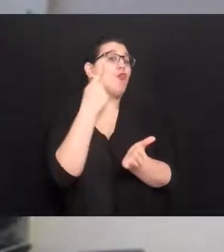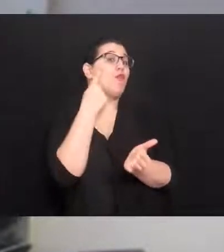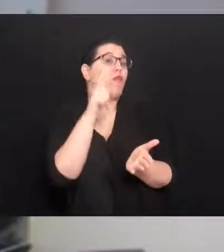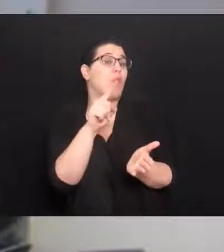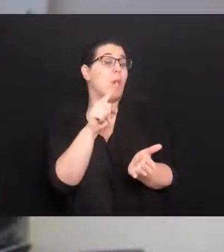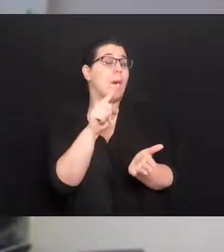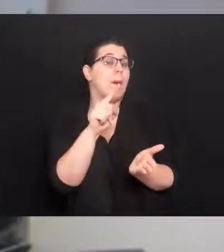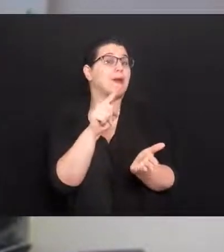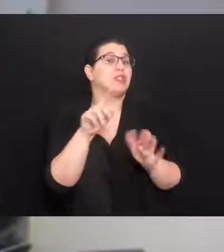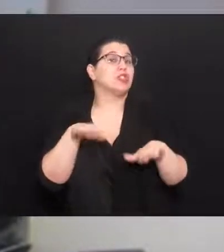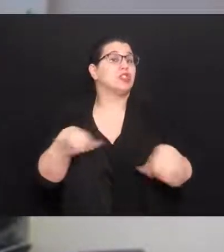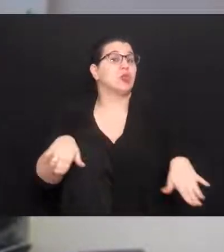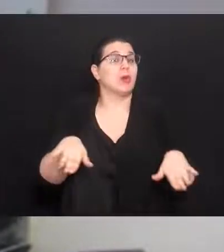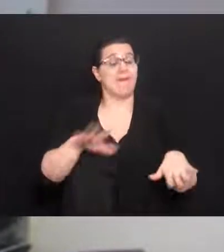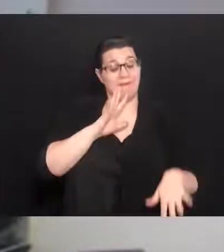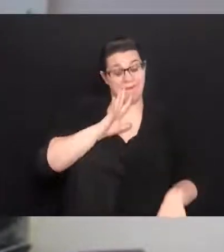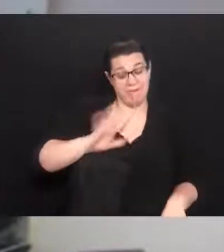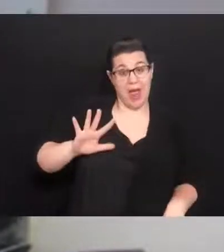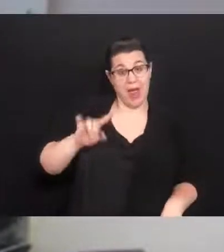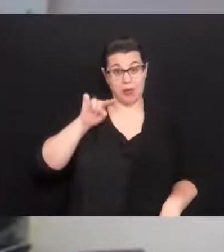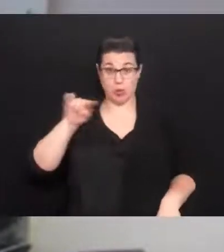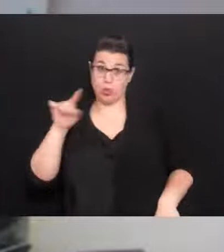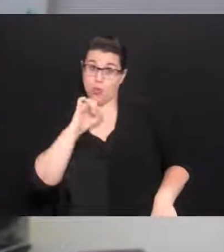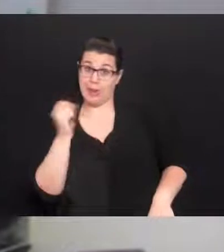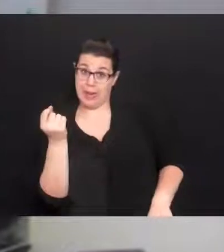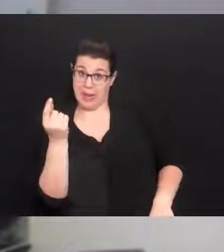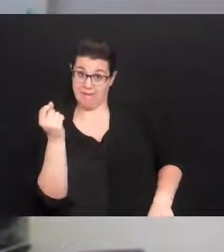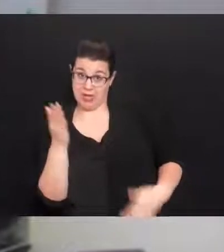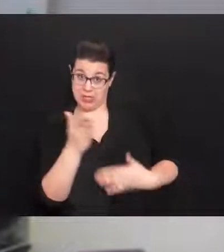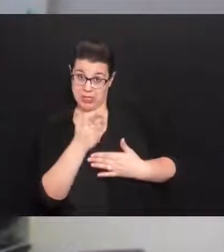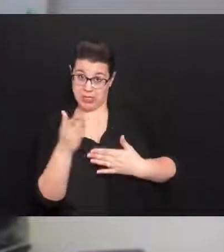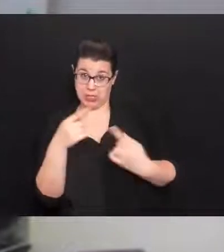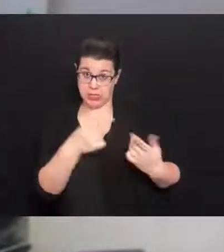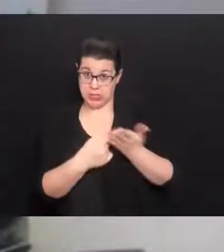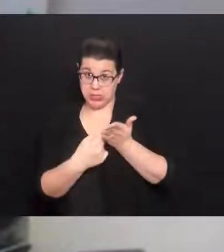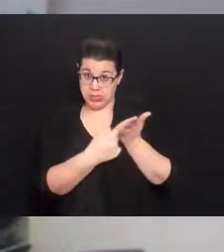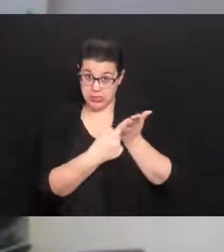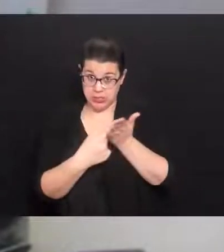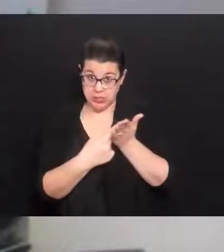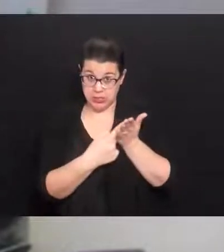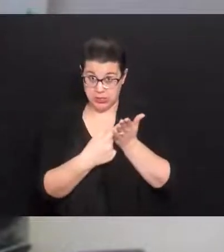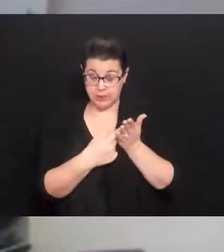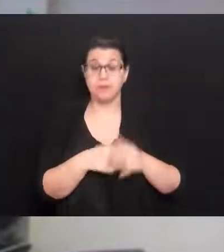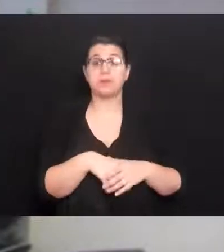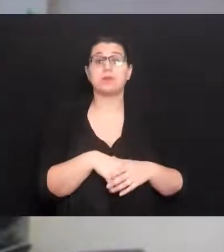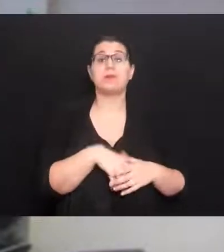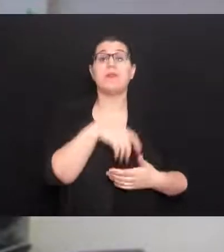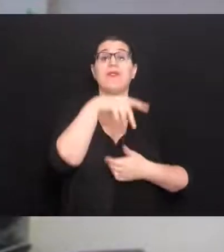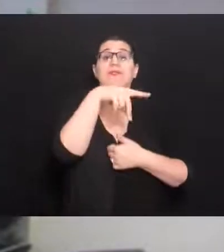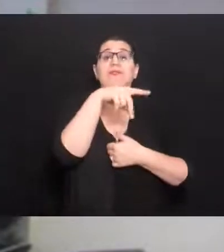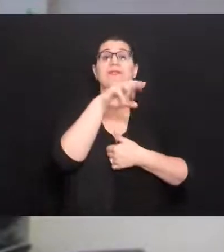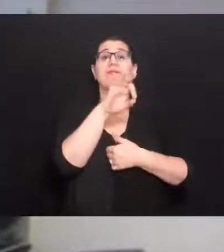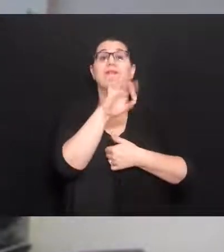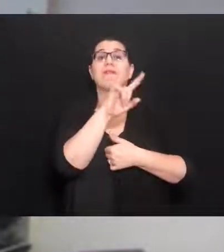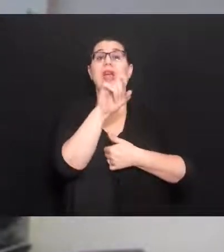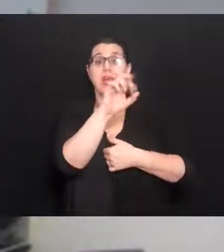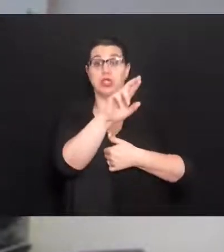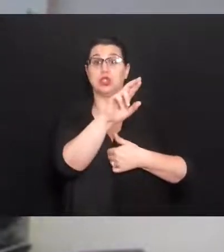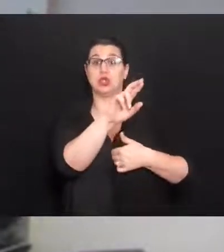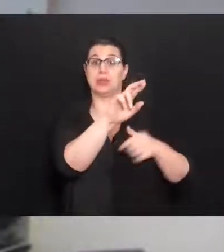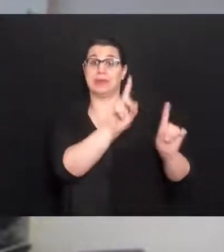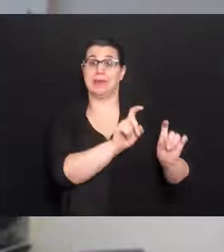5 to 11 years old. As we talked about before, the data from the Pfizer trial showed